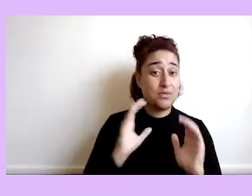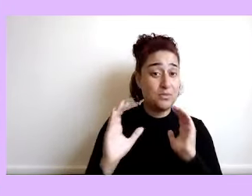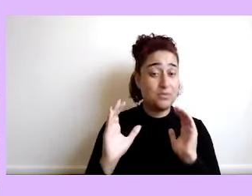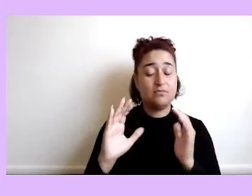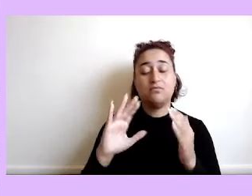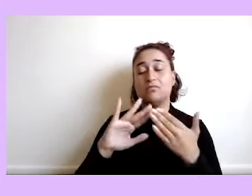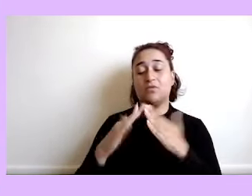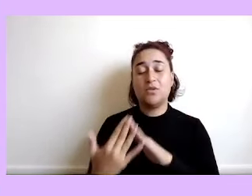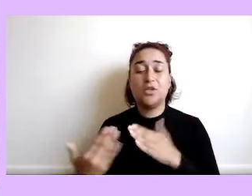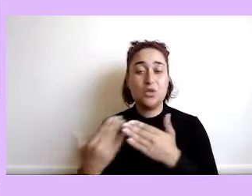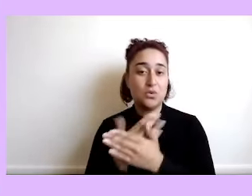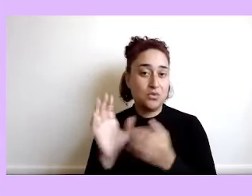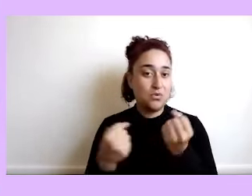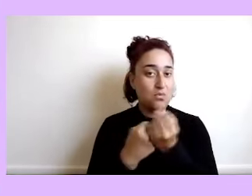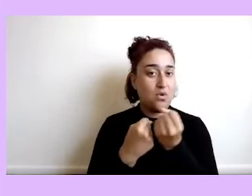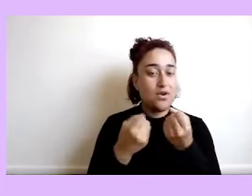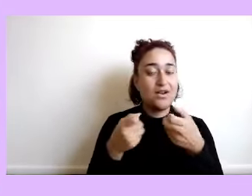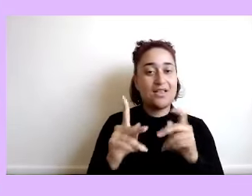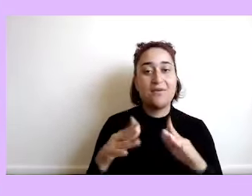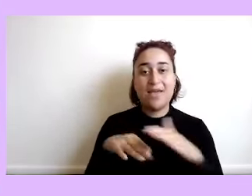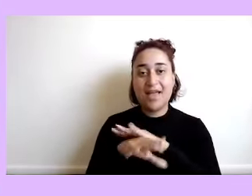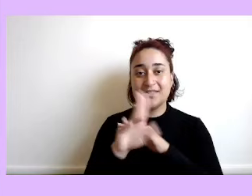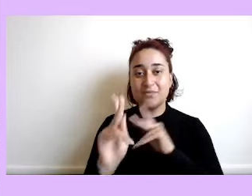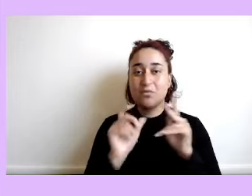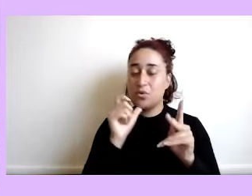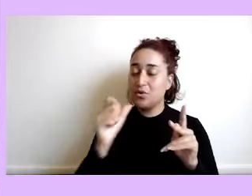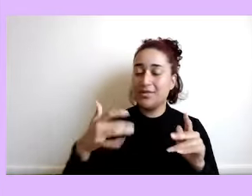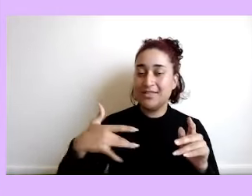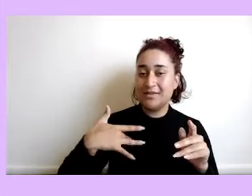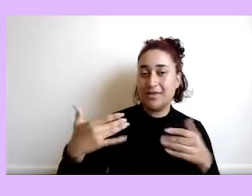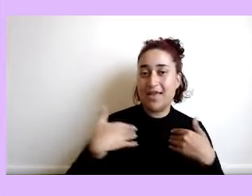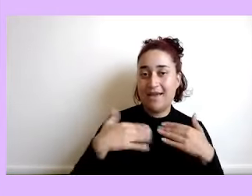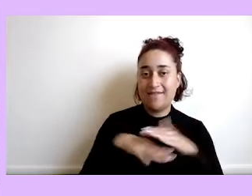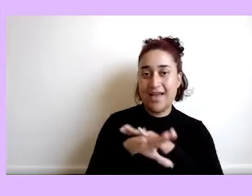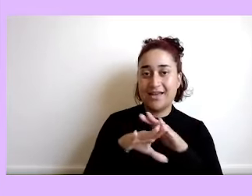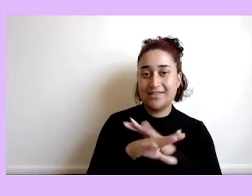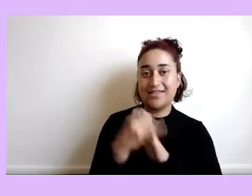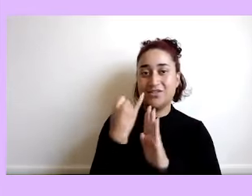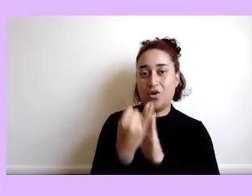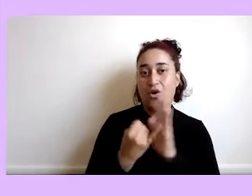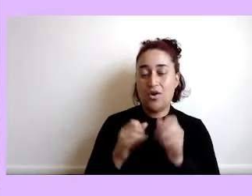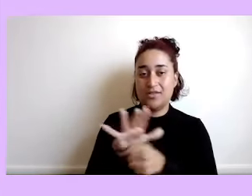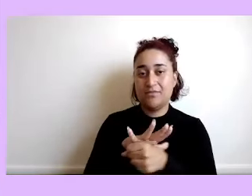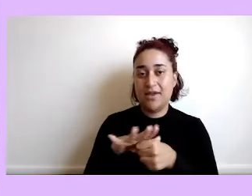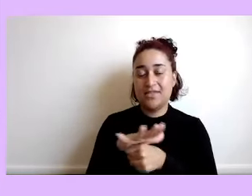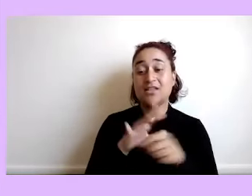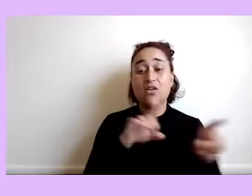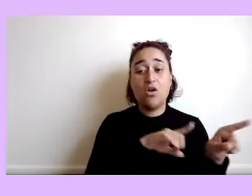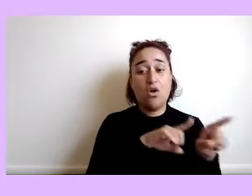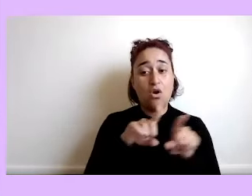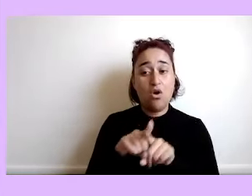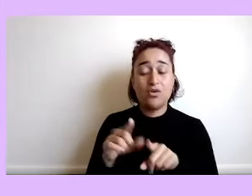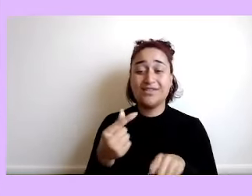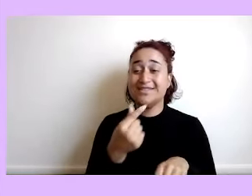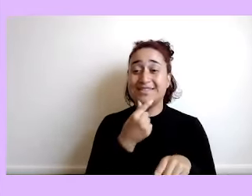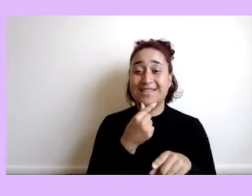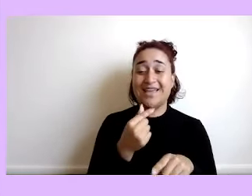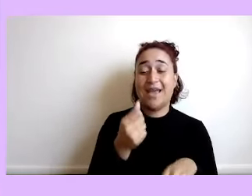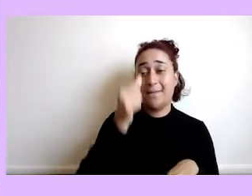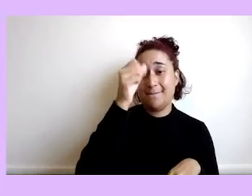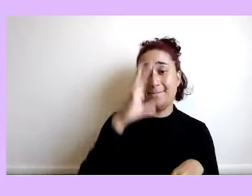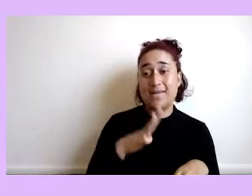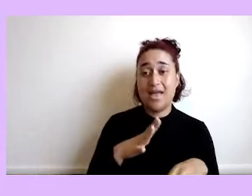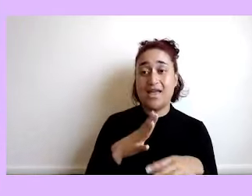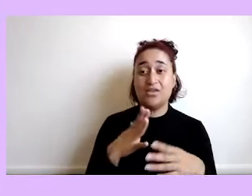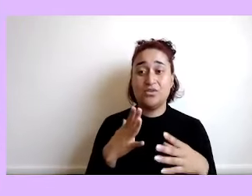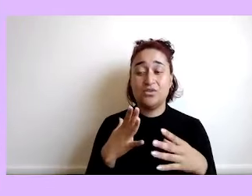supporters, and allowing access to those who do not normally have access to such art spaces. Also, the Gay Men's Chorus will do performances.